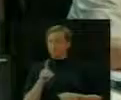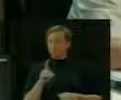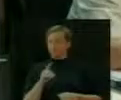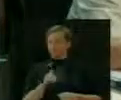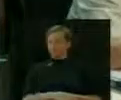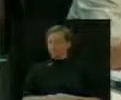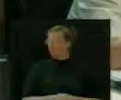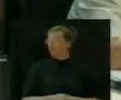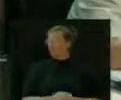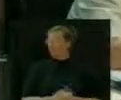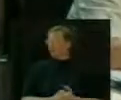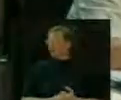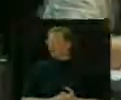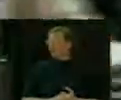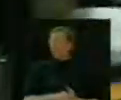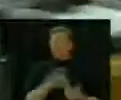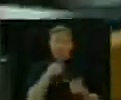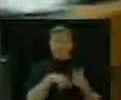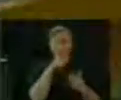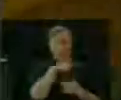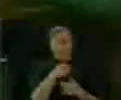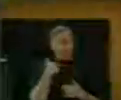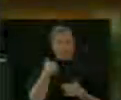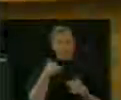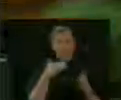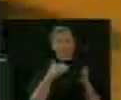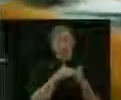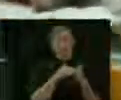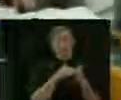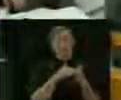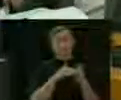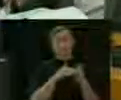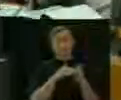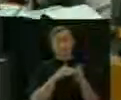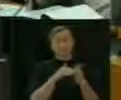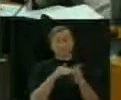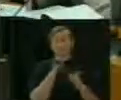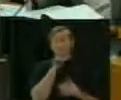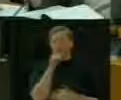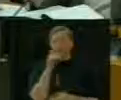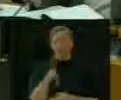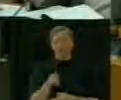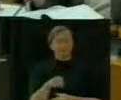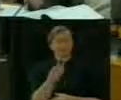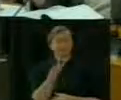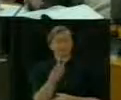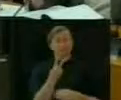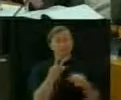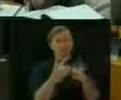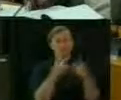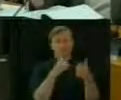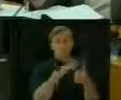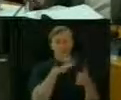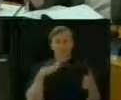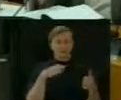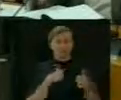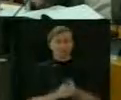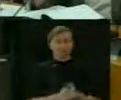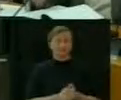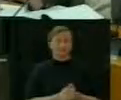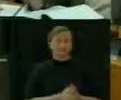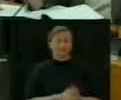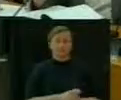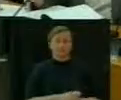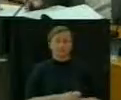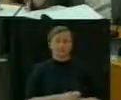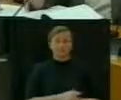original motion and just take a straight up or down vote on it. What do you have against creating another committee? And we could have another committee. We don't need two committees. We